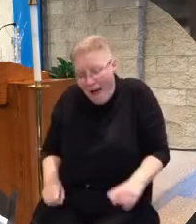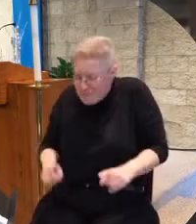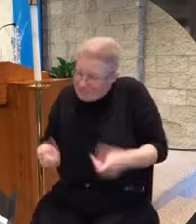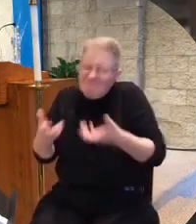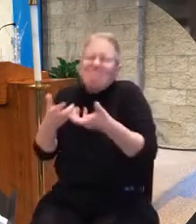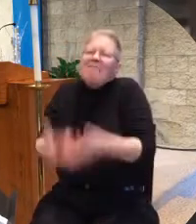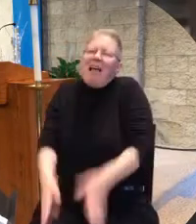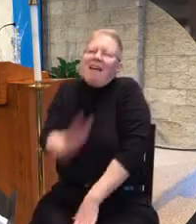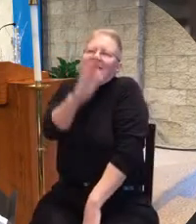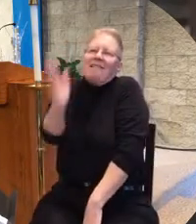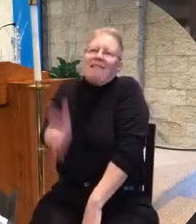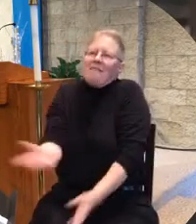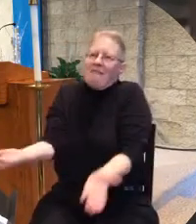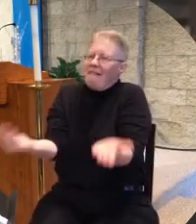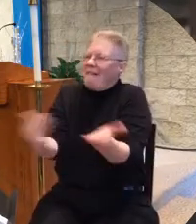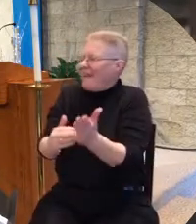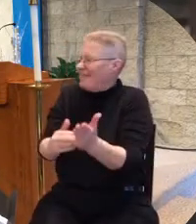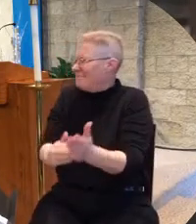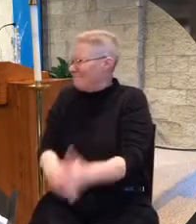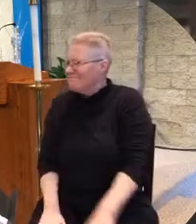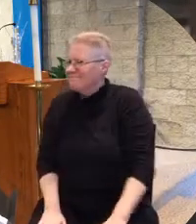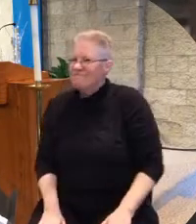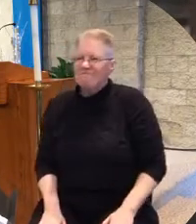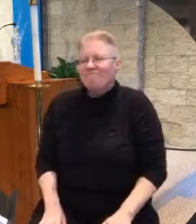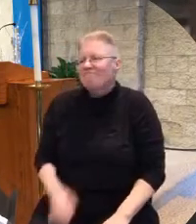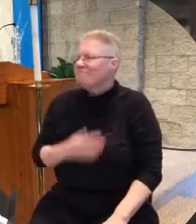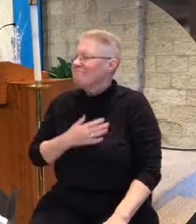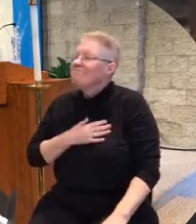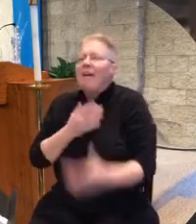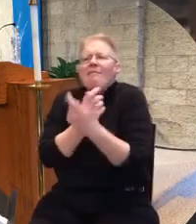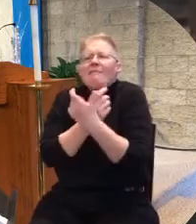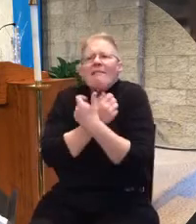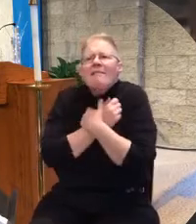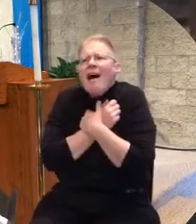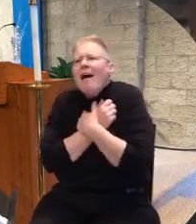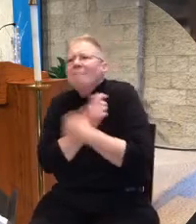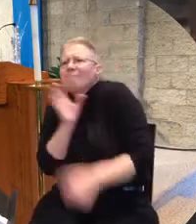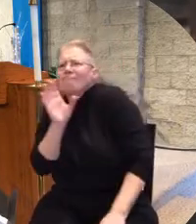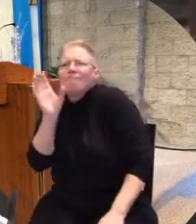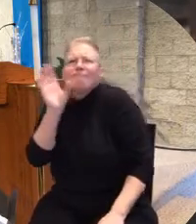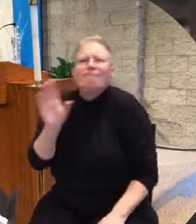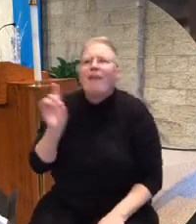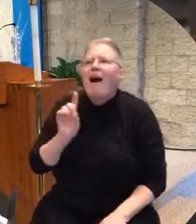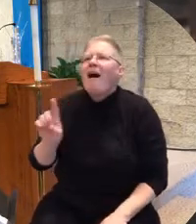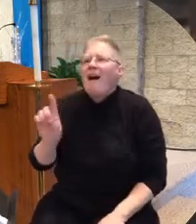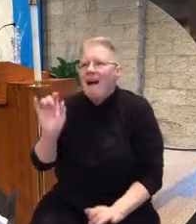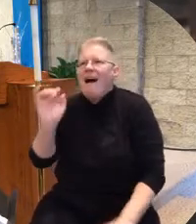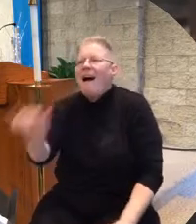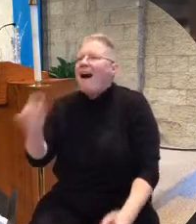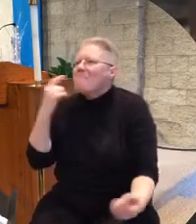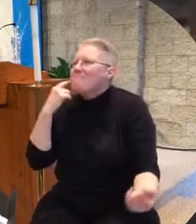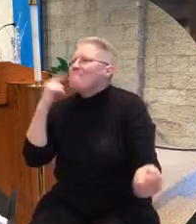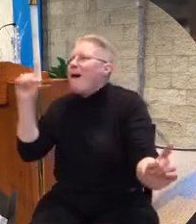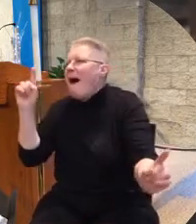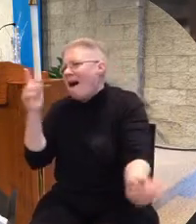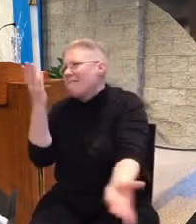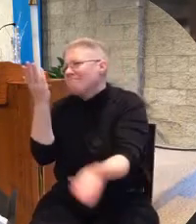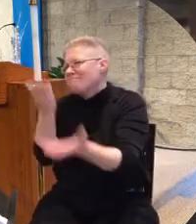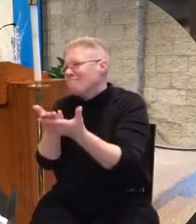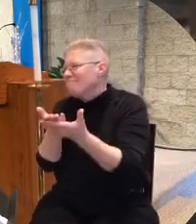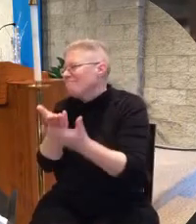lost again. Go, go where the love is.